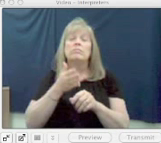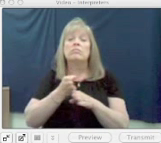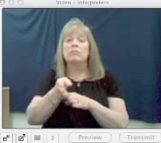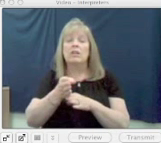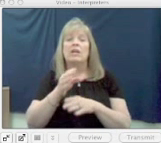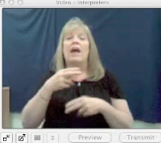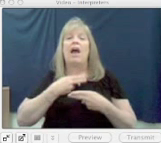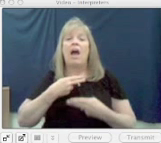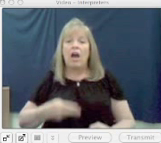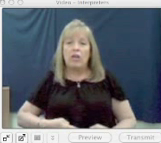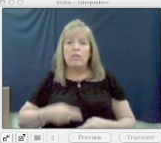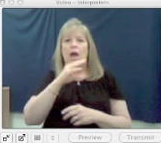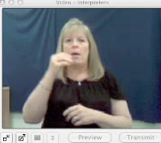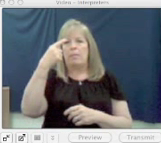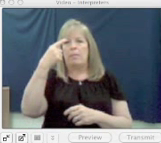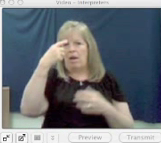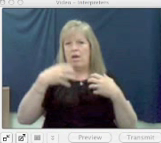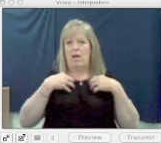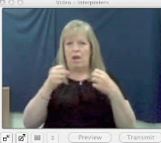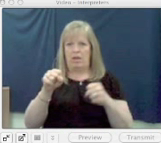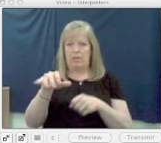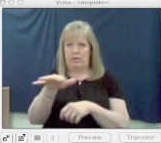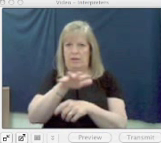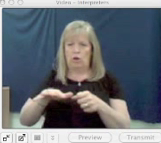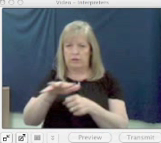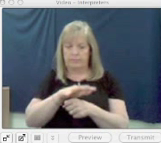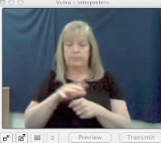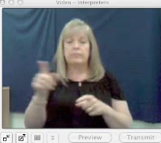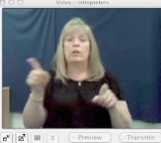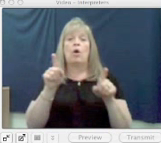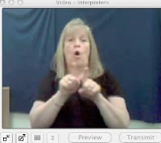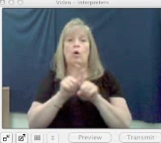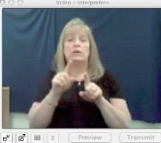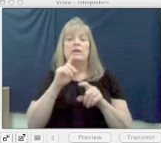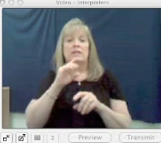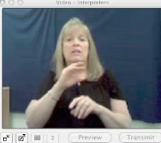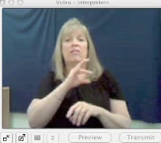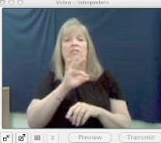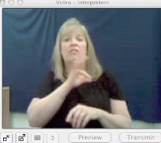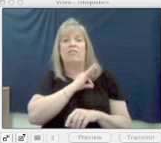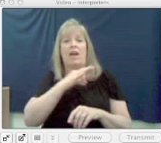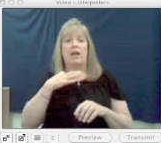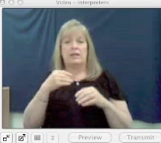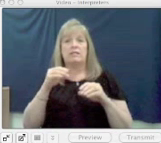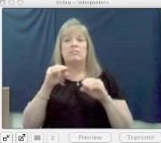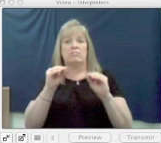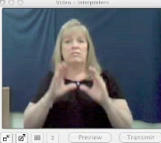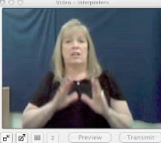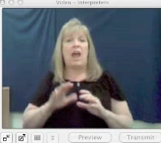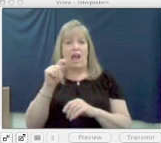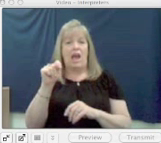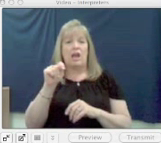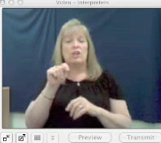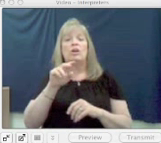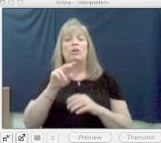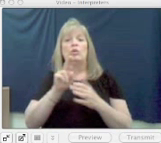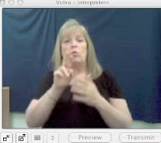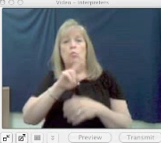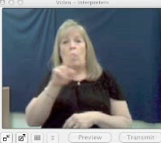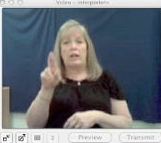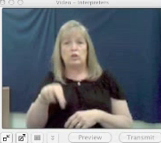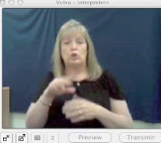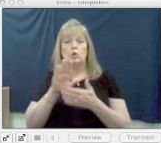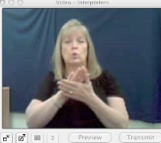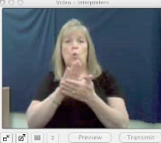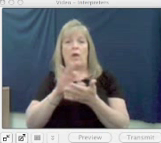and mental health settings. She is also a faculty member at the University of Rochester School of Medicine,